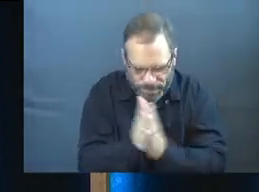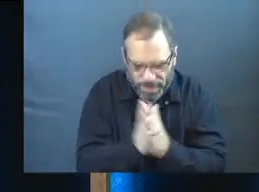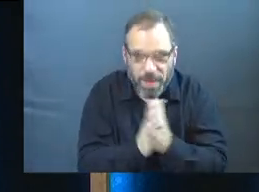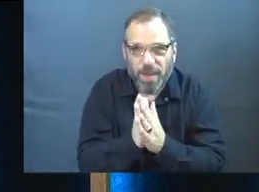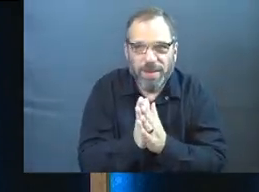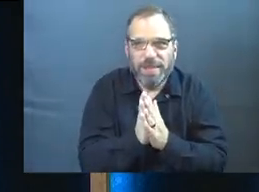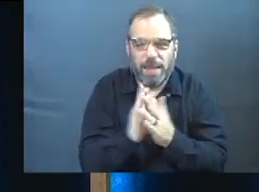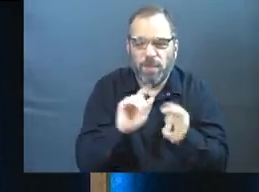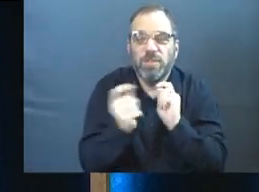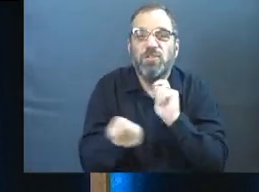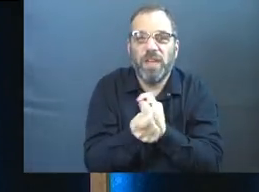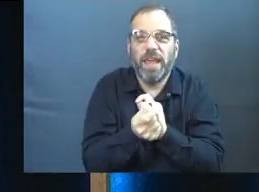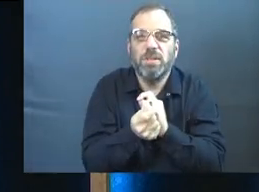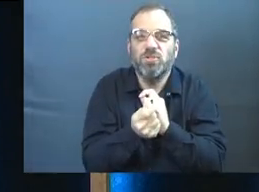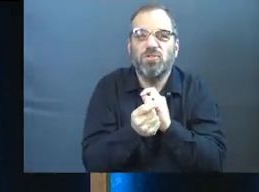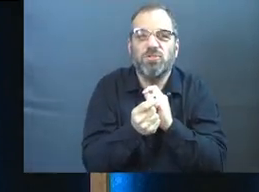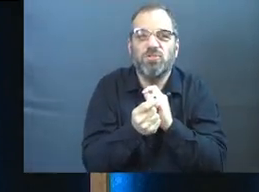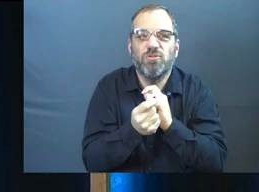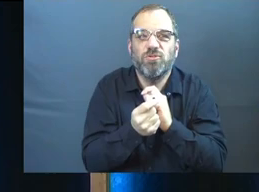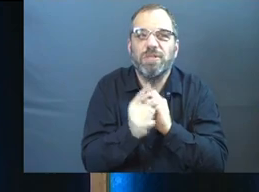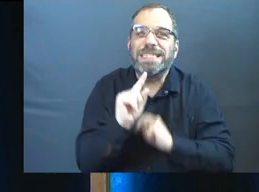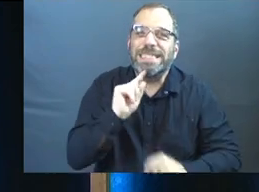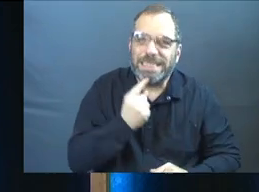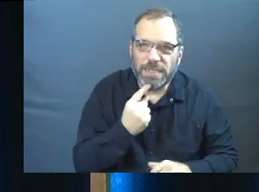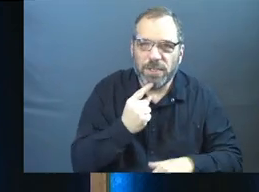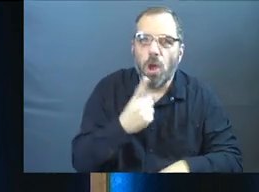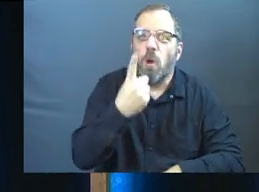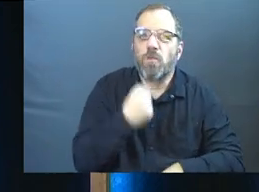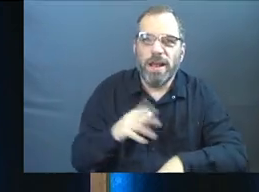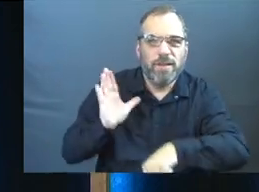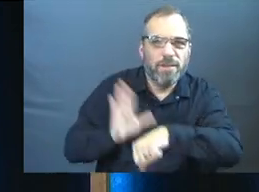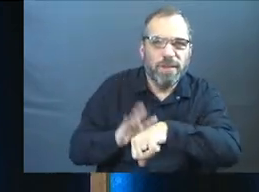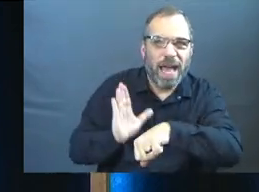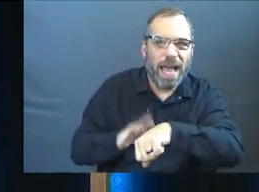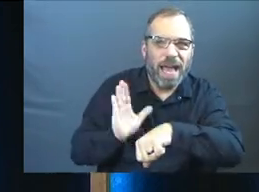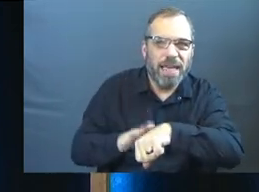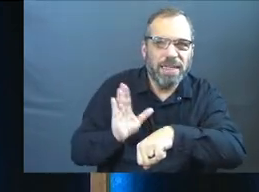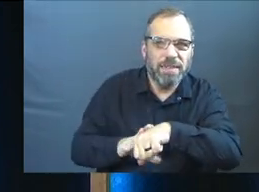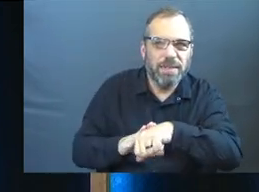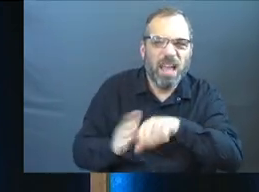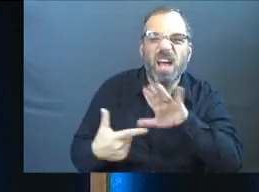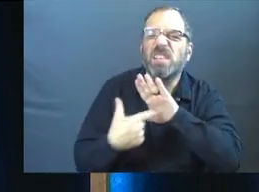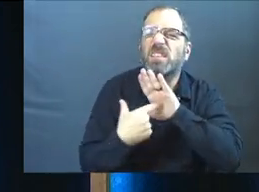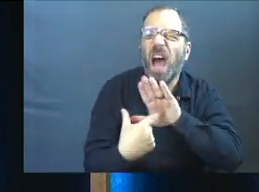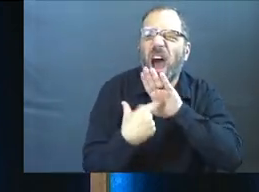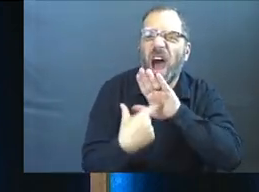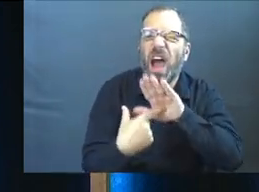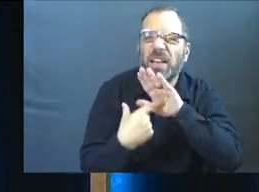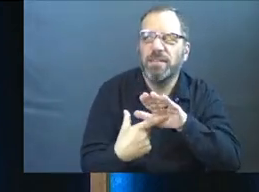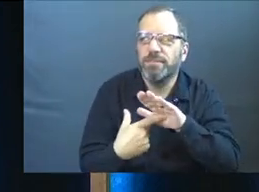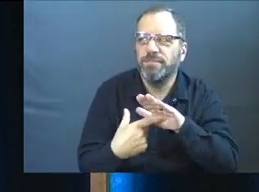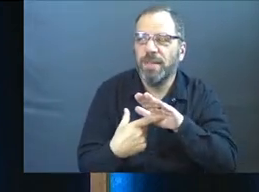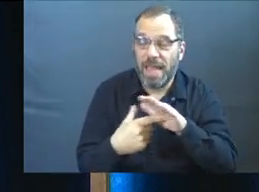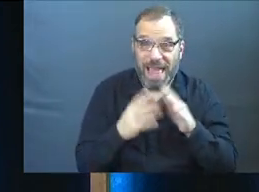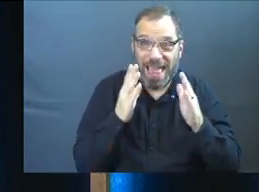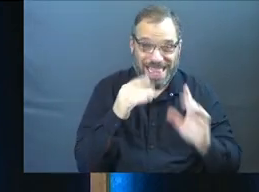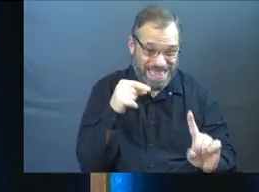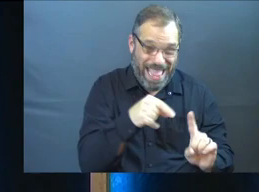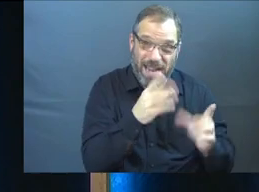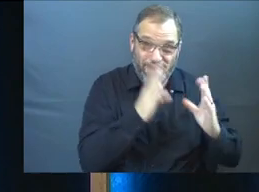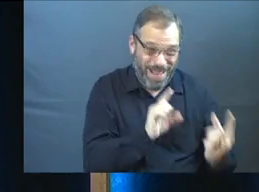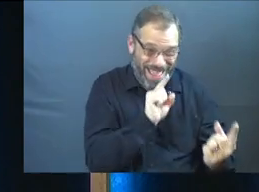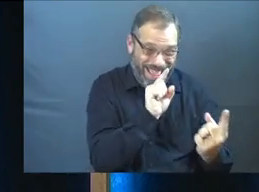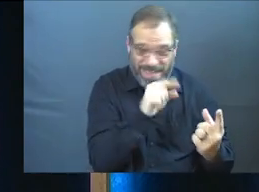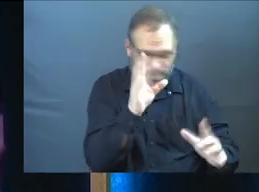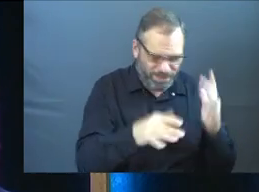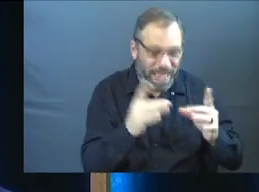we're going to turn the corner into actually serious red flags, signs that maybe the person you're